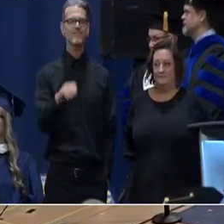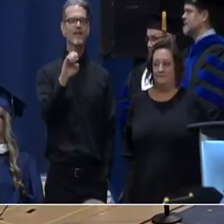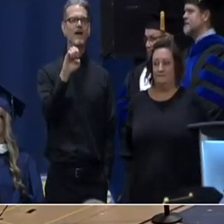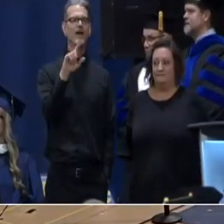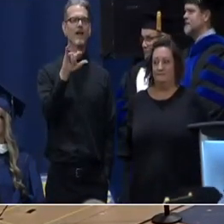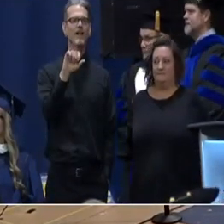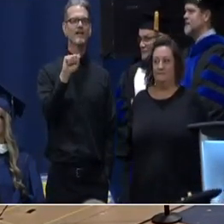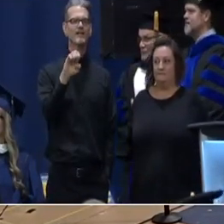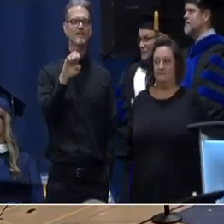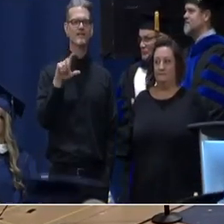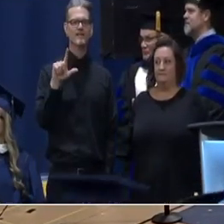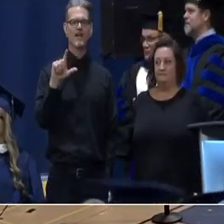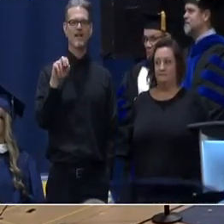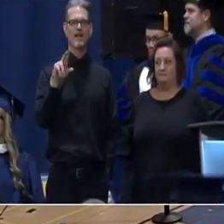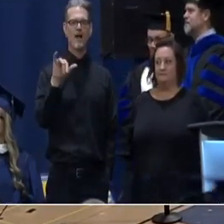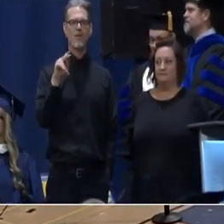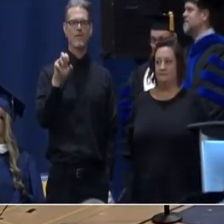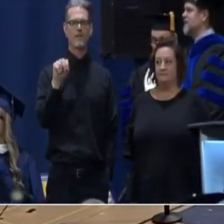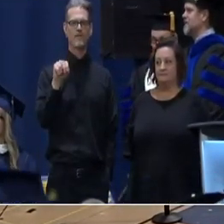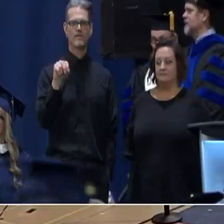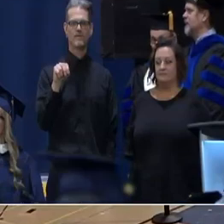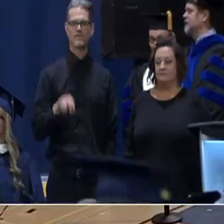Elise Lauerman.